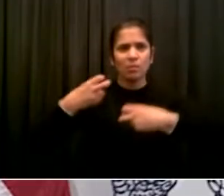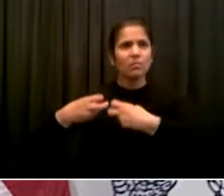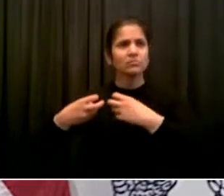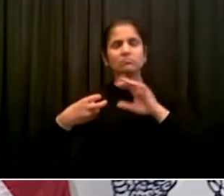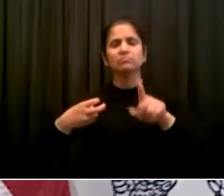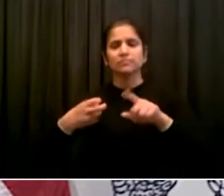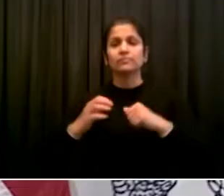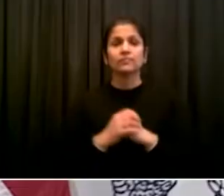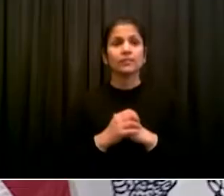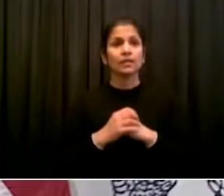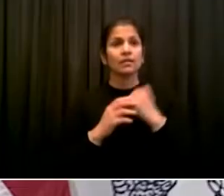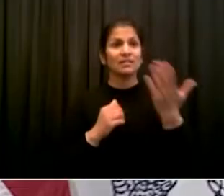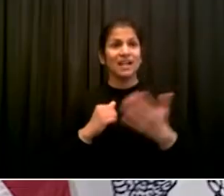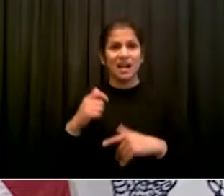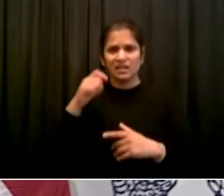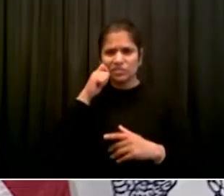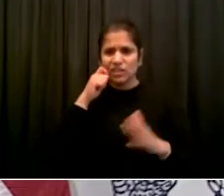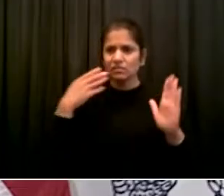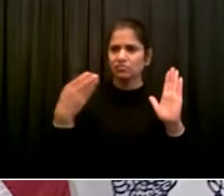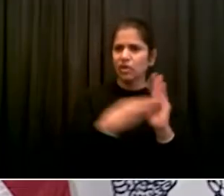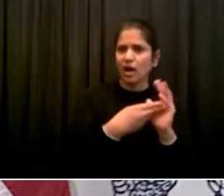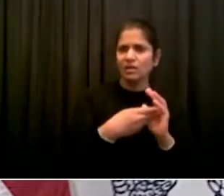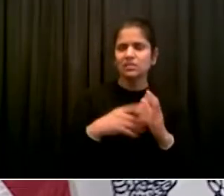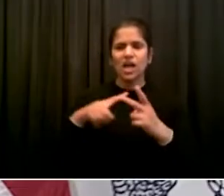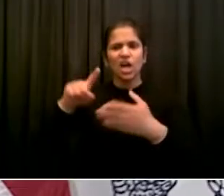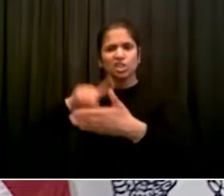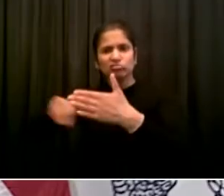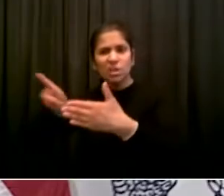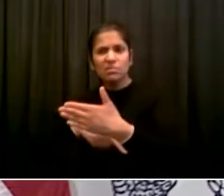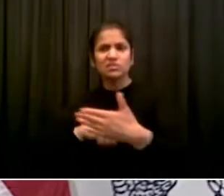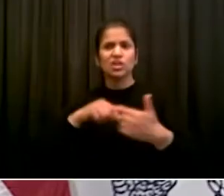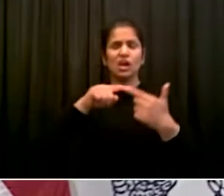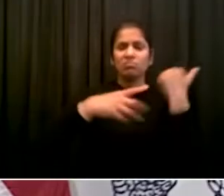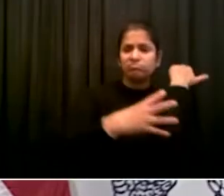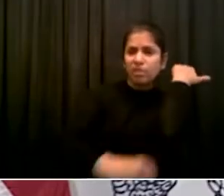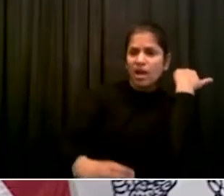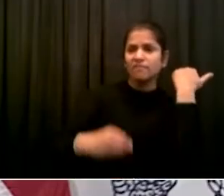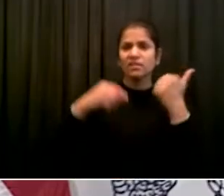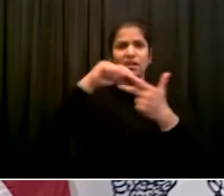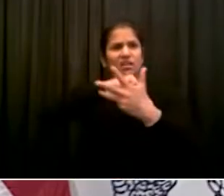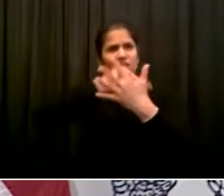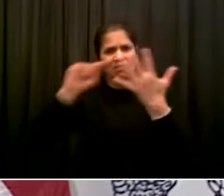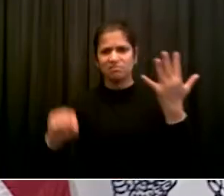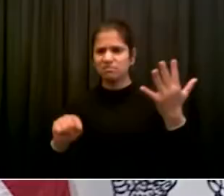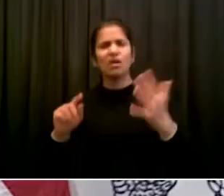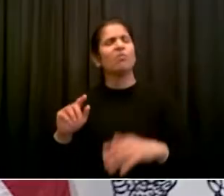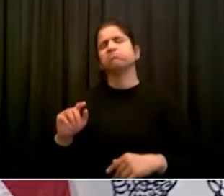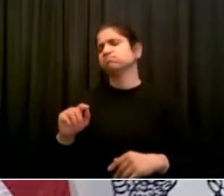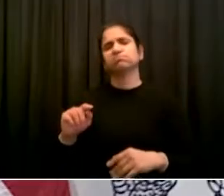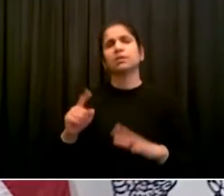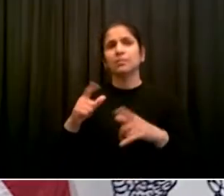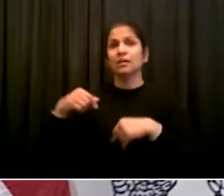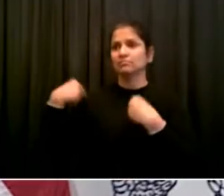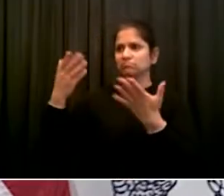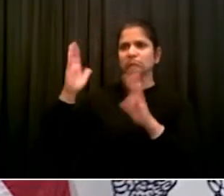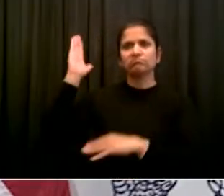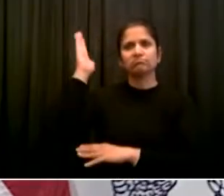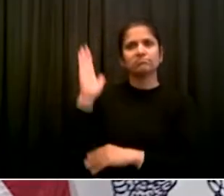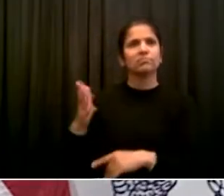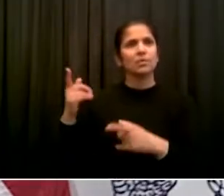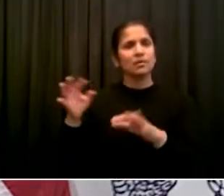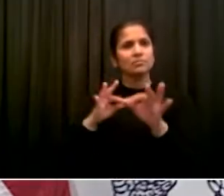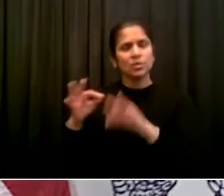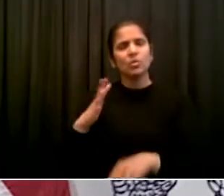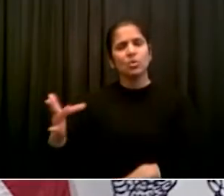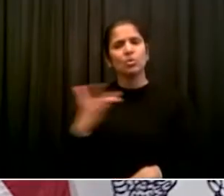and still must be overcome. It was an honest speech, and it reflected his heart, and people received it as such. He's